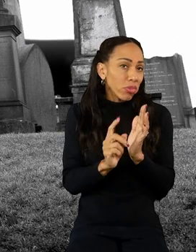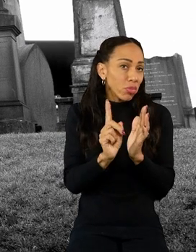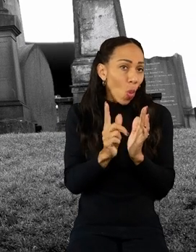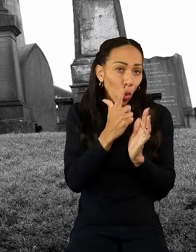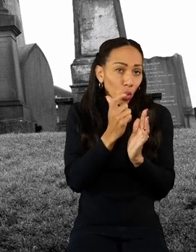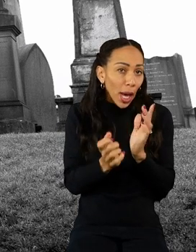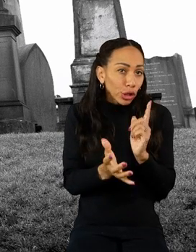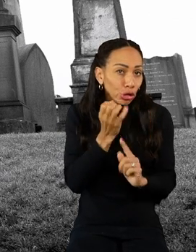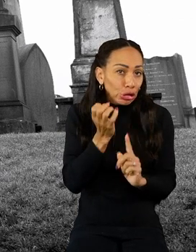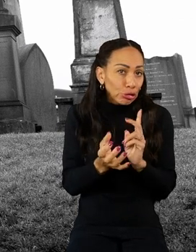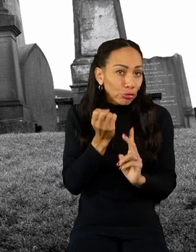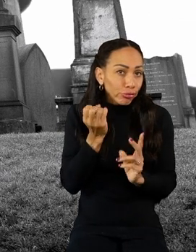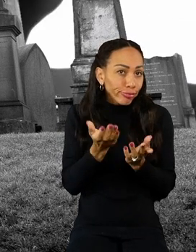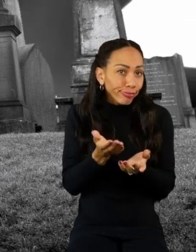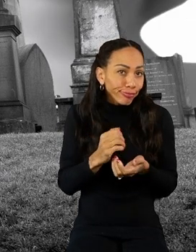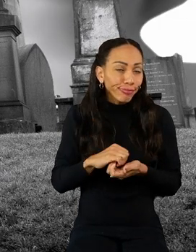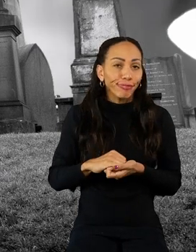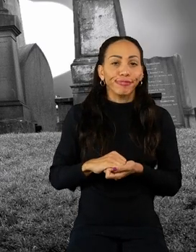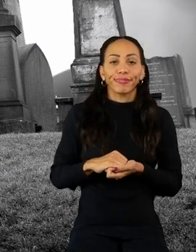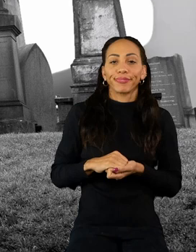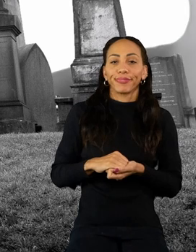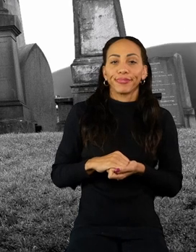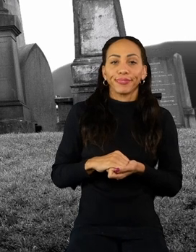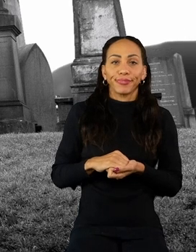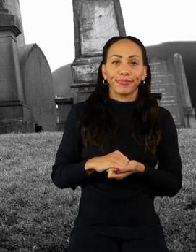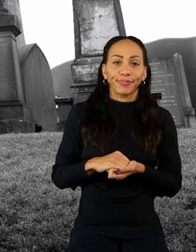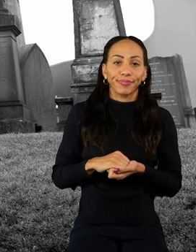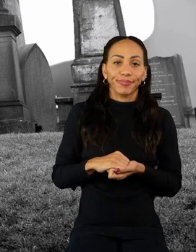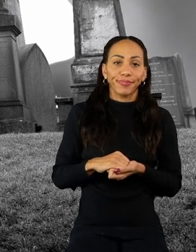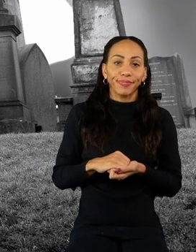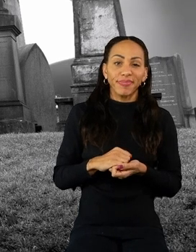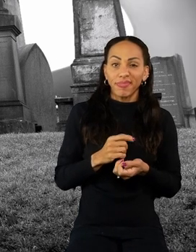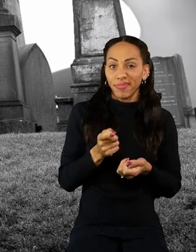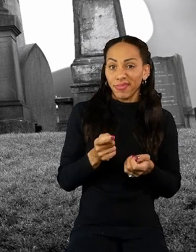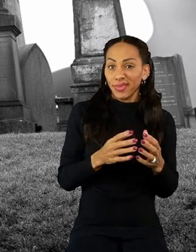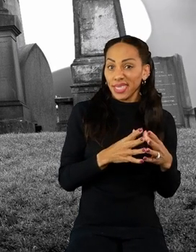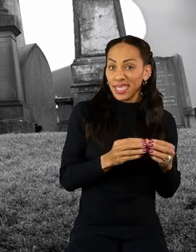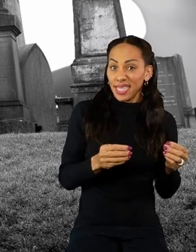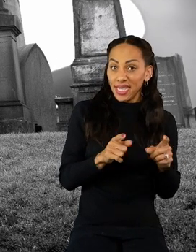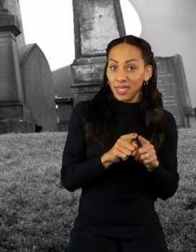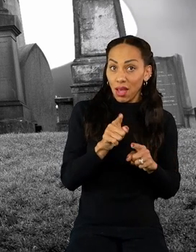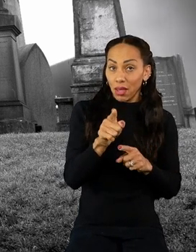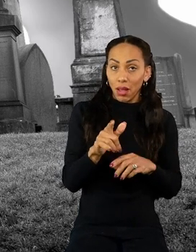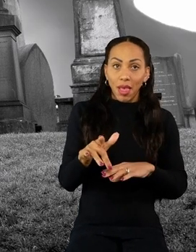Famous locations. but yeah, just to show you some examples of what you can do.